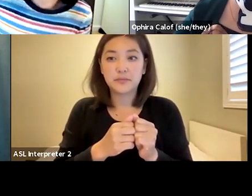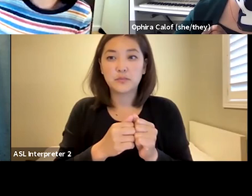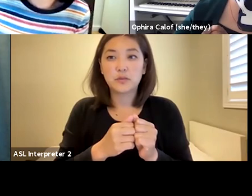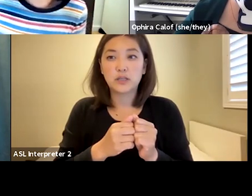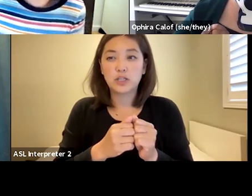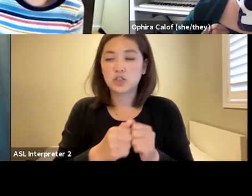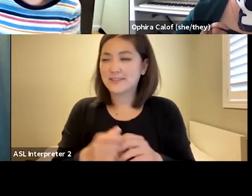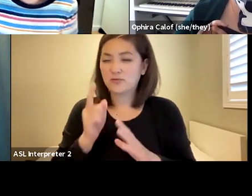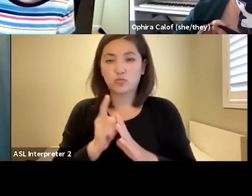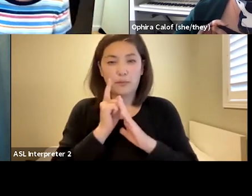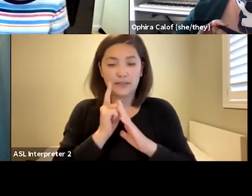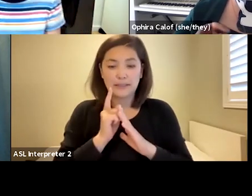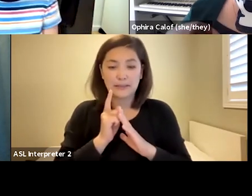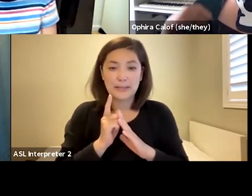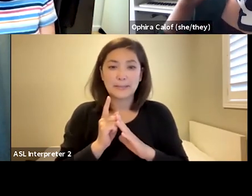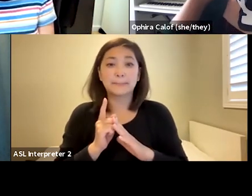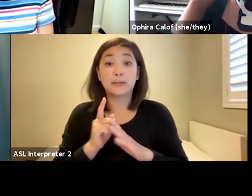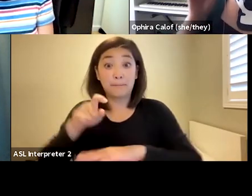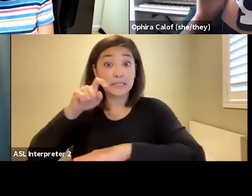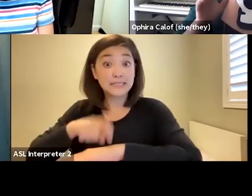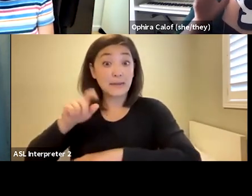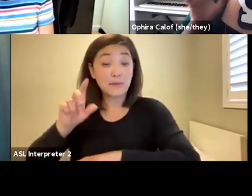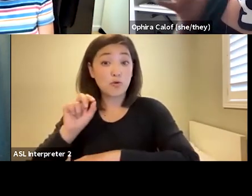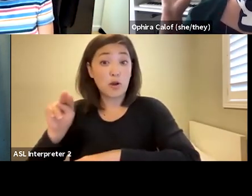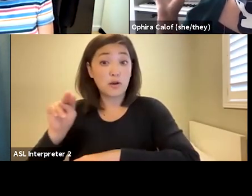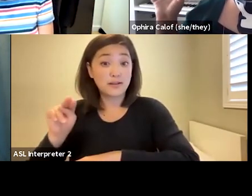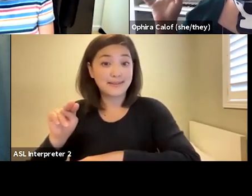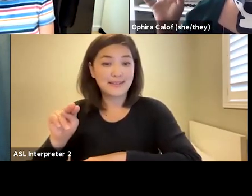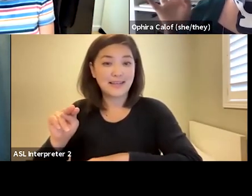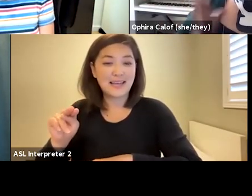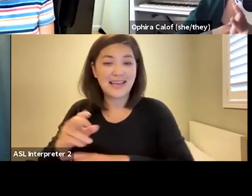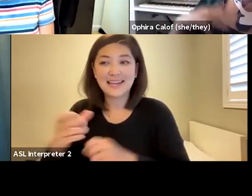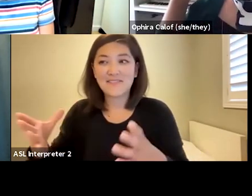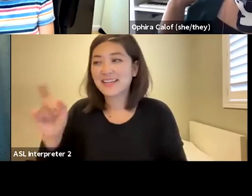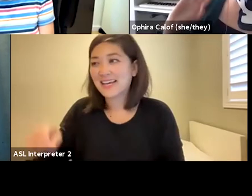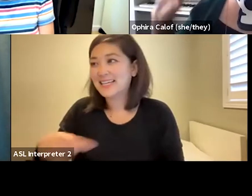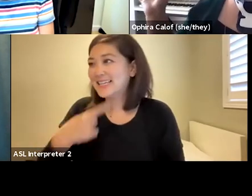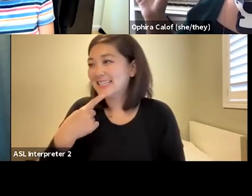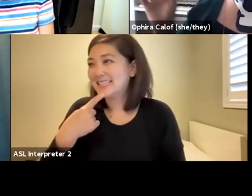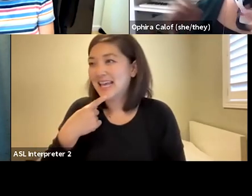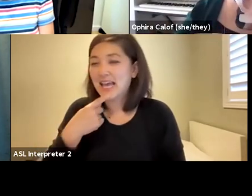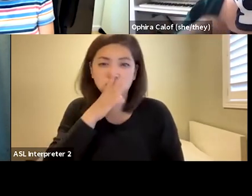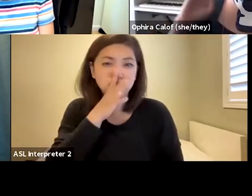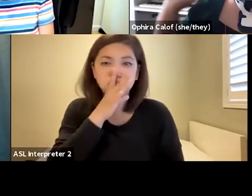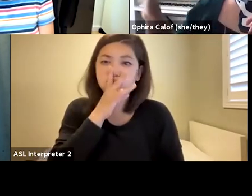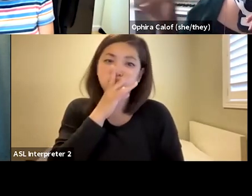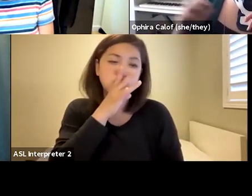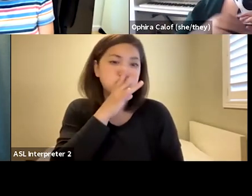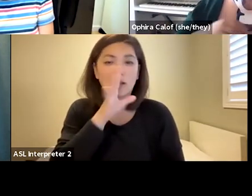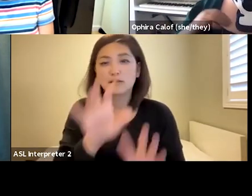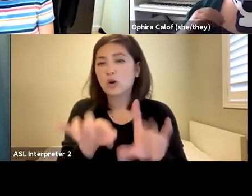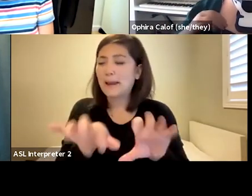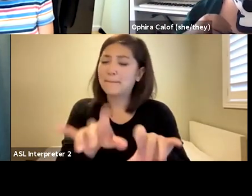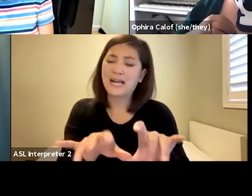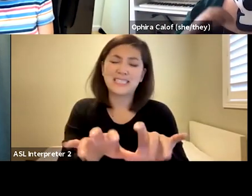moment and put a timer on and say, every single thing I have to say is valid. A typo doesn't matter. You can fix a